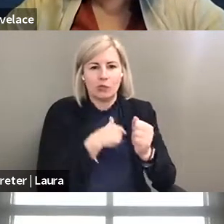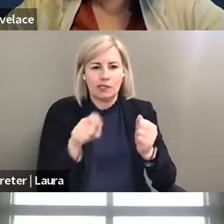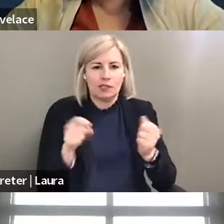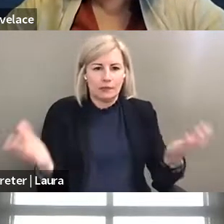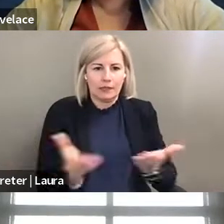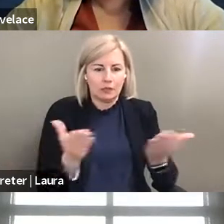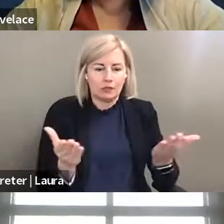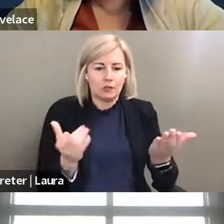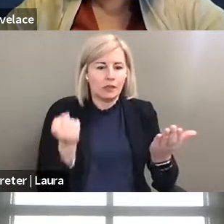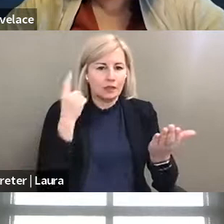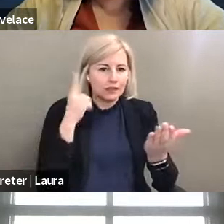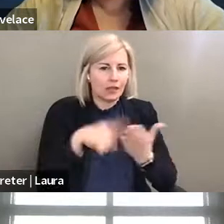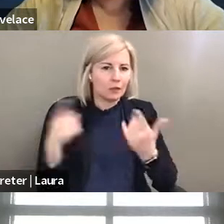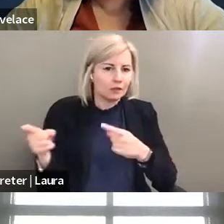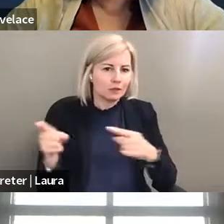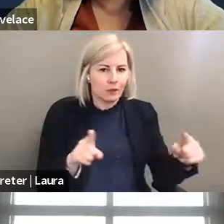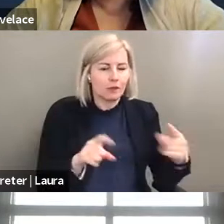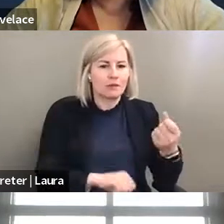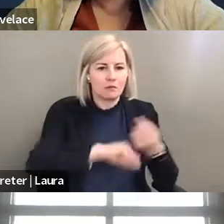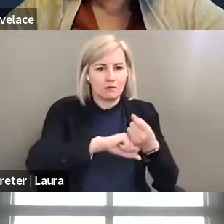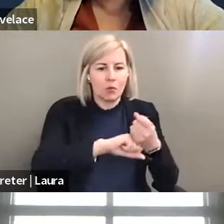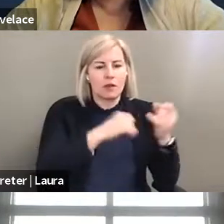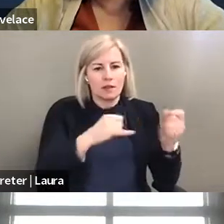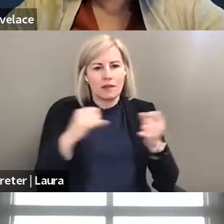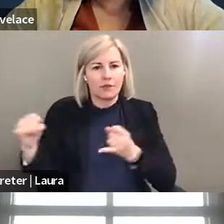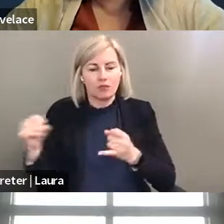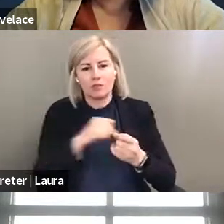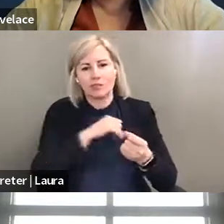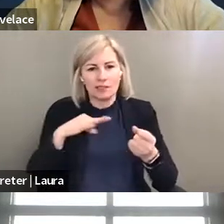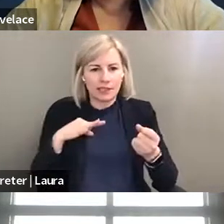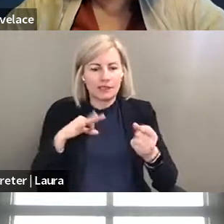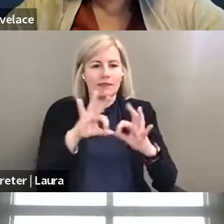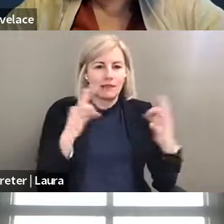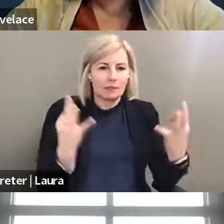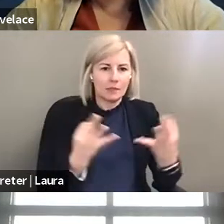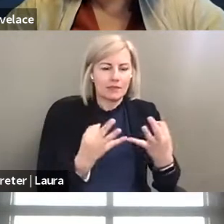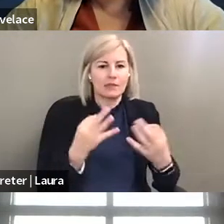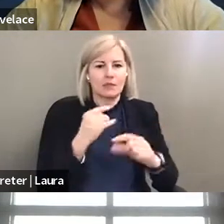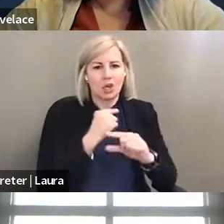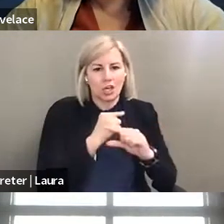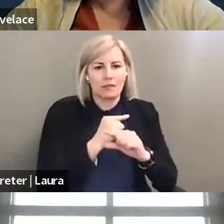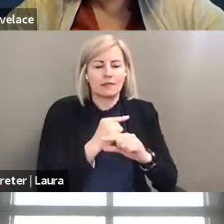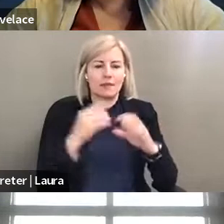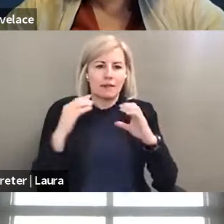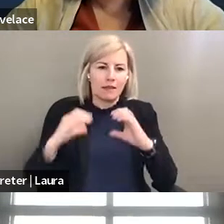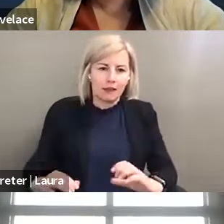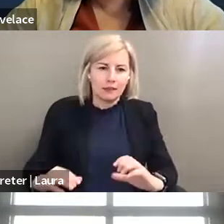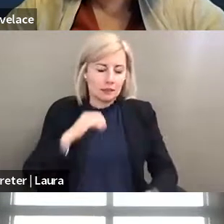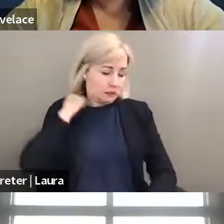to understand what's going on and support the individuals, the staff, the families, the guardians, the clients.